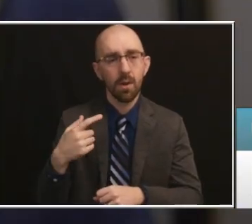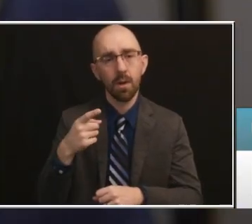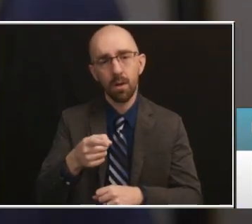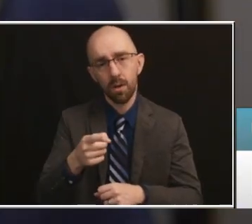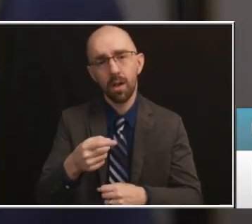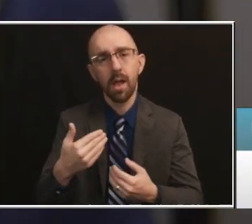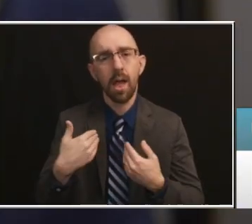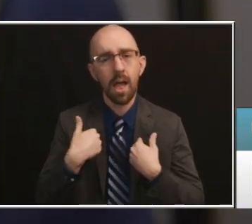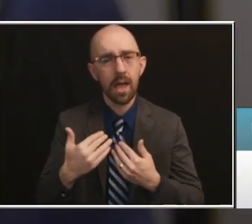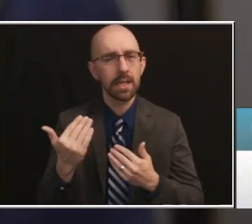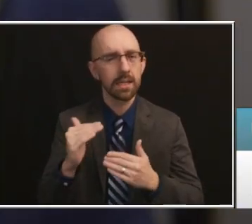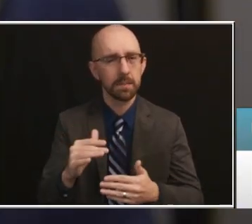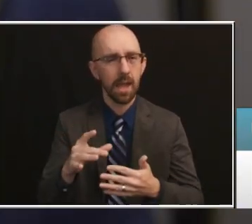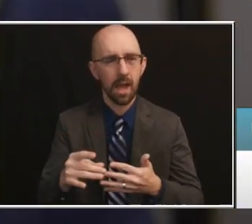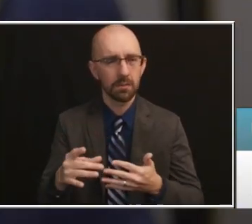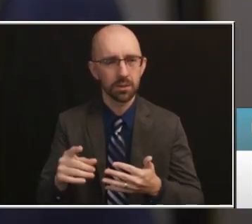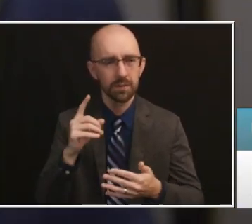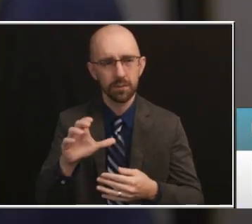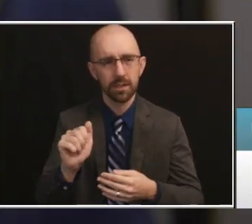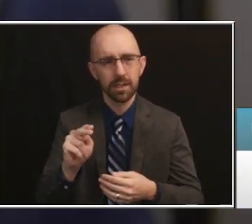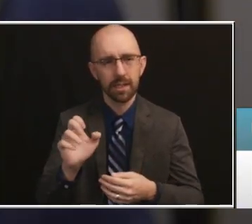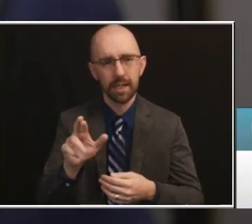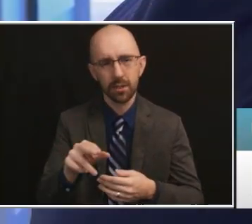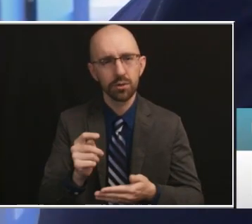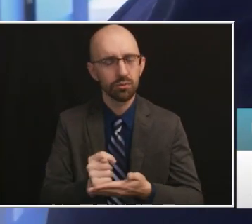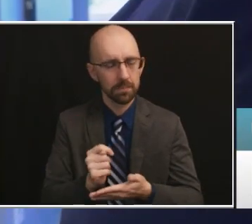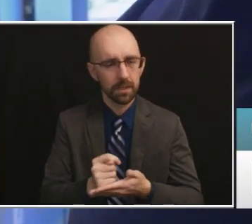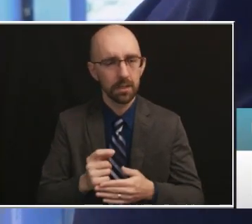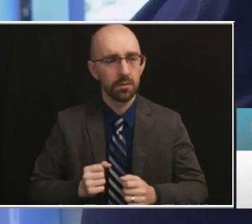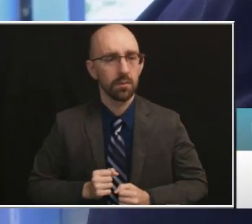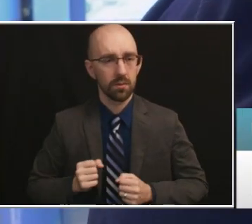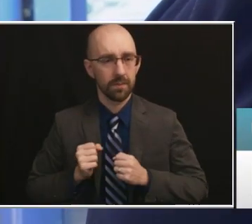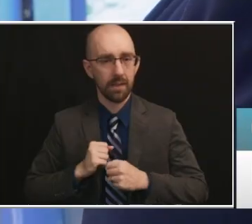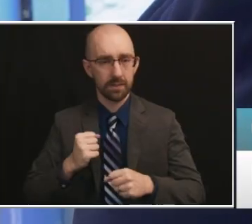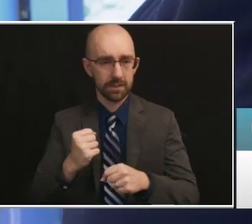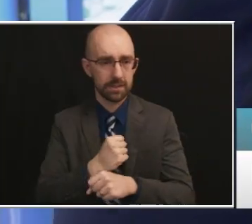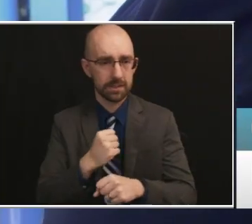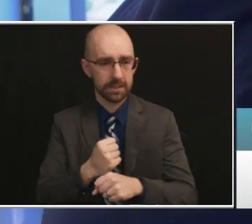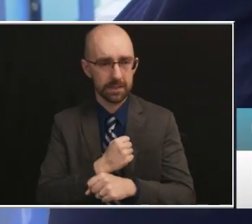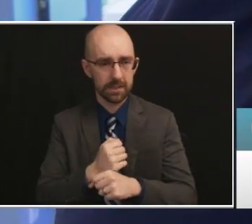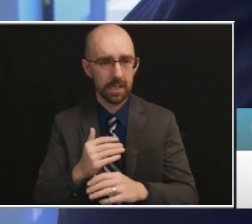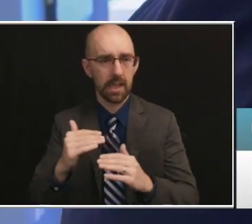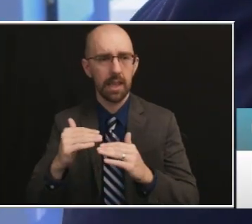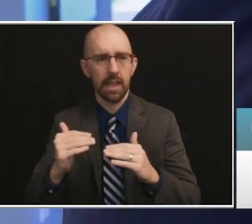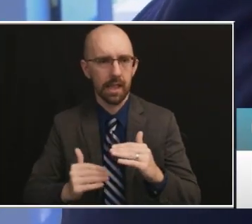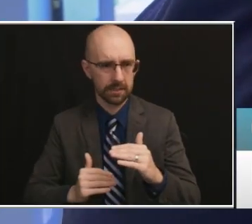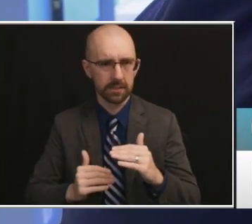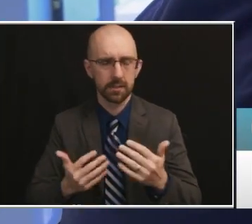limited options for cancer treatment. The survival statistics far less encouraging.